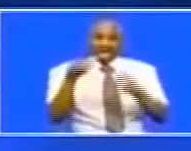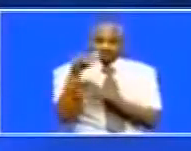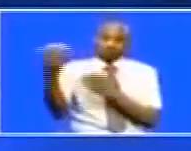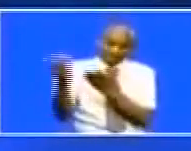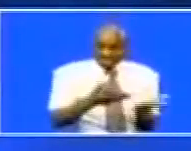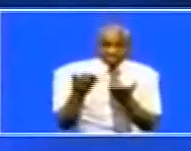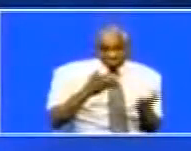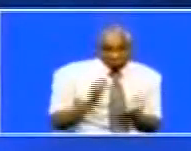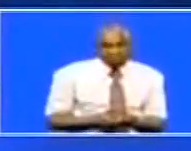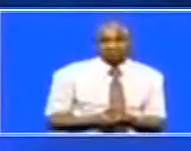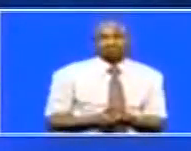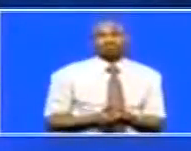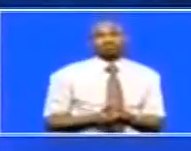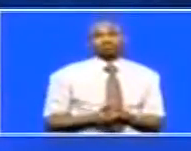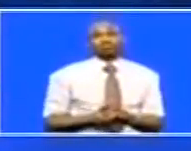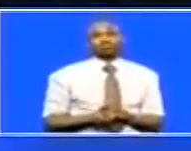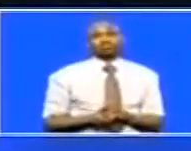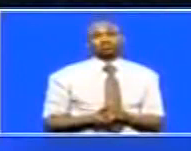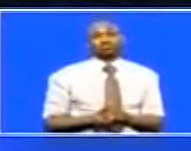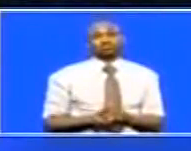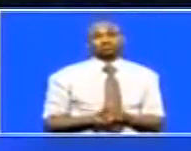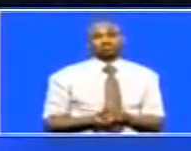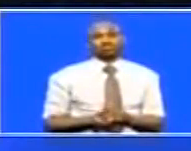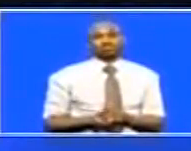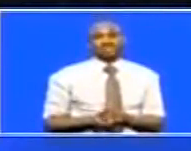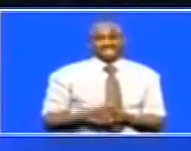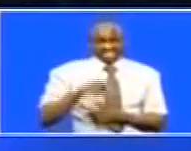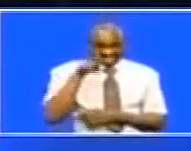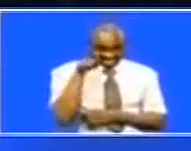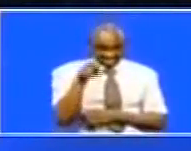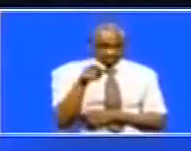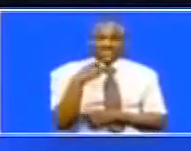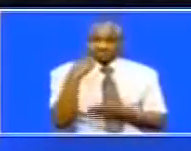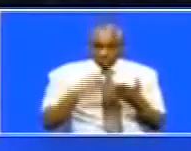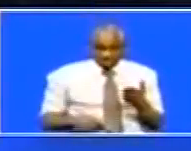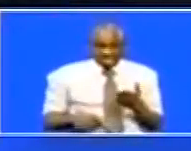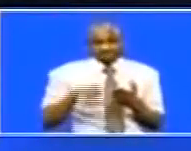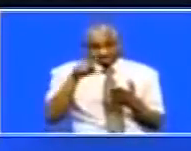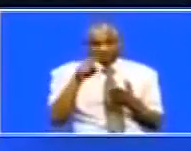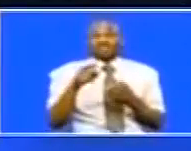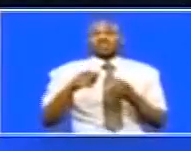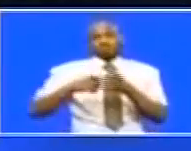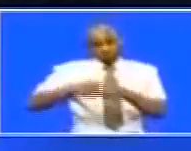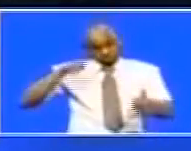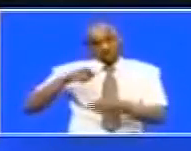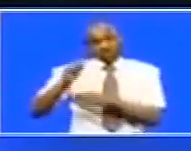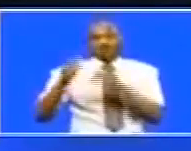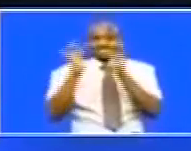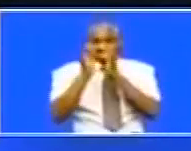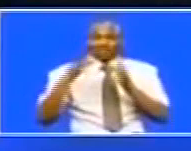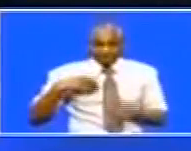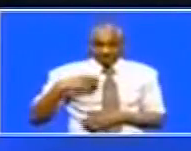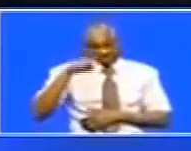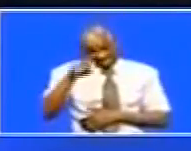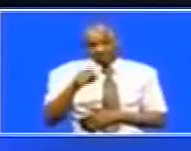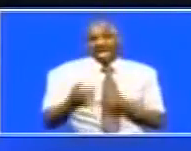some of the newer work that we're working on right now. The BRCK, which simply put is a backup generator for internet users, is